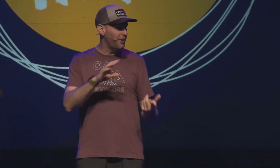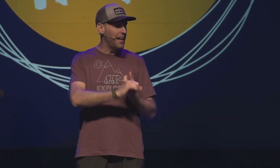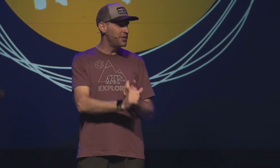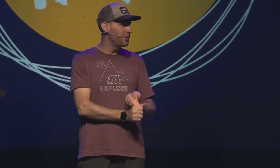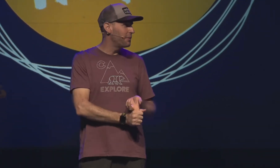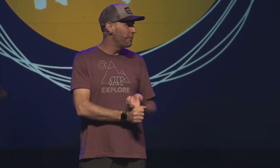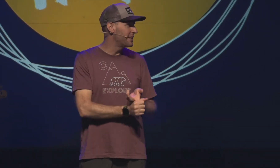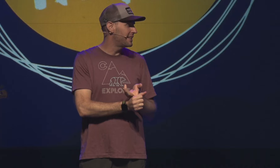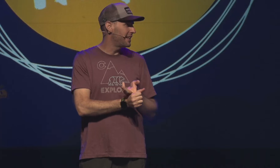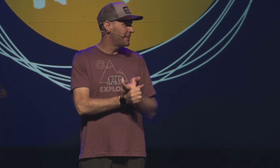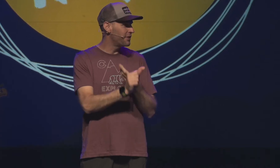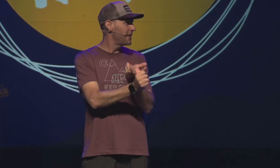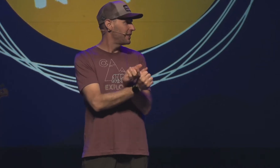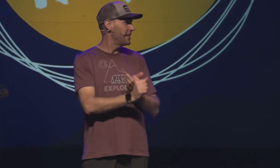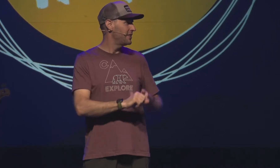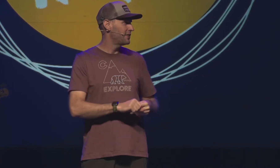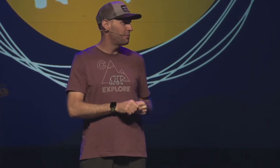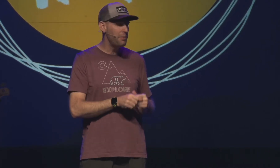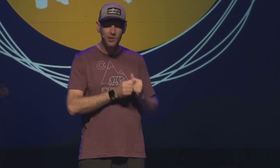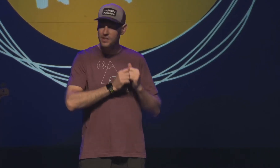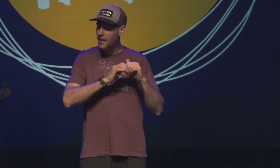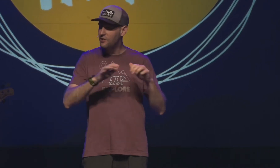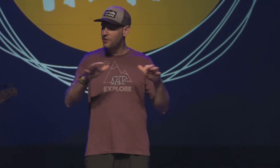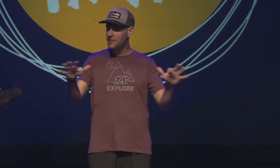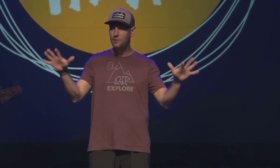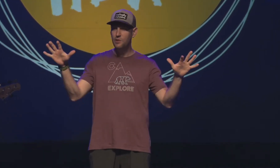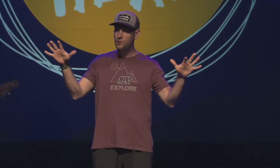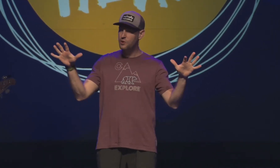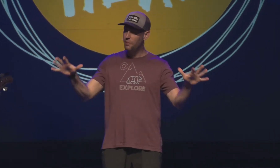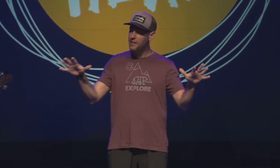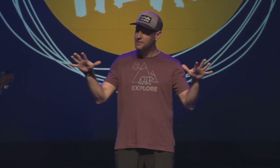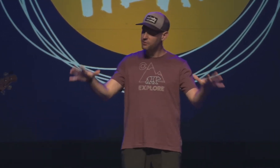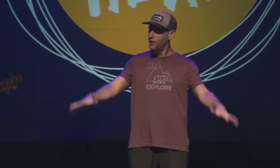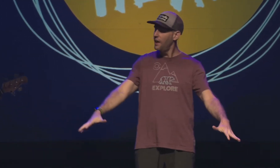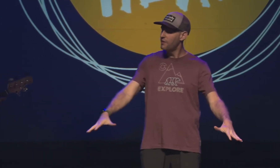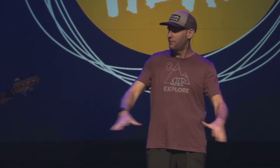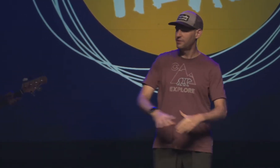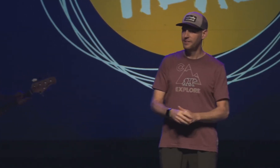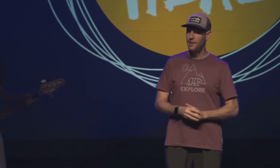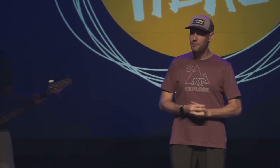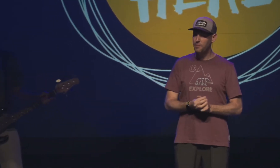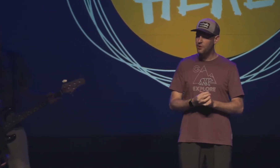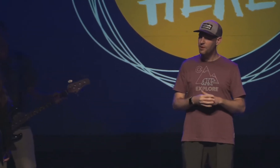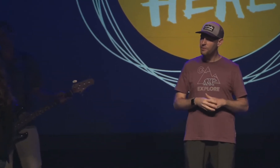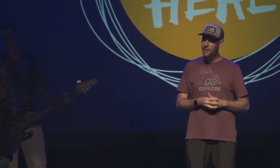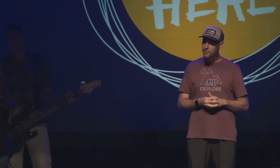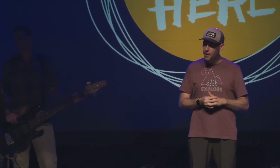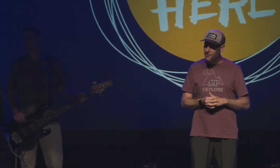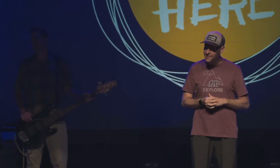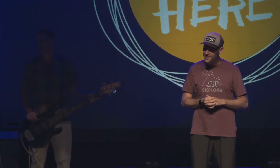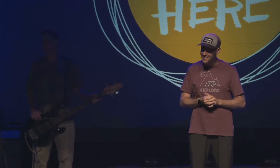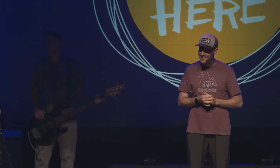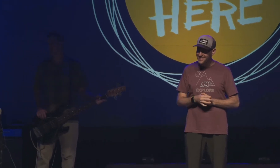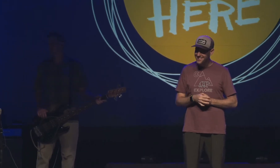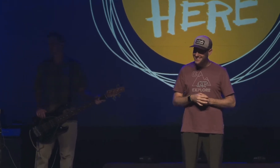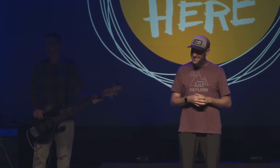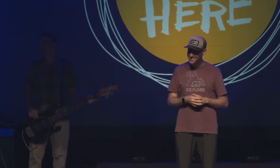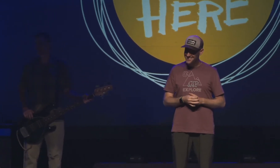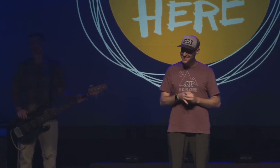you're a graduate, we want to say congratulations, or maybe you're just entering into a new space of life. Maybe you're going to be getting married.